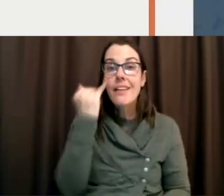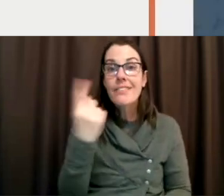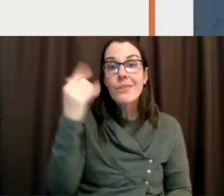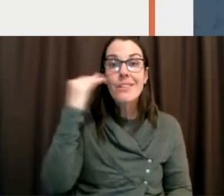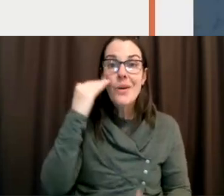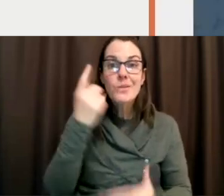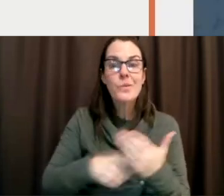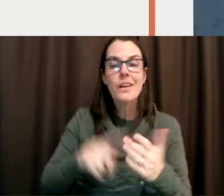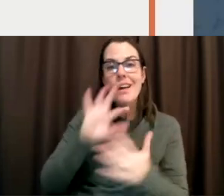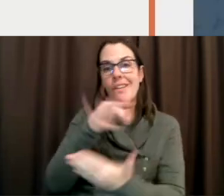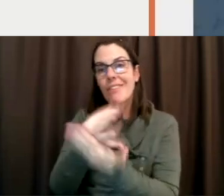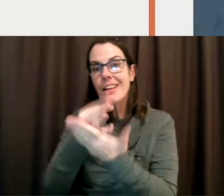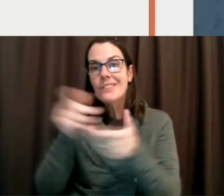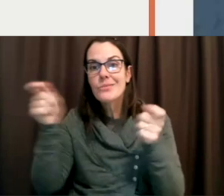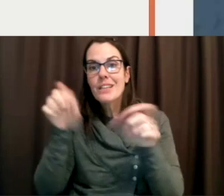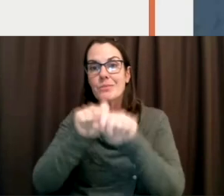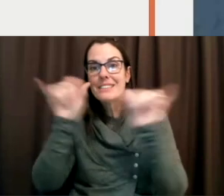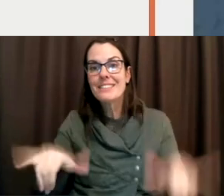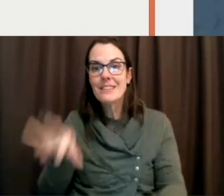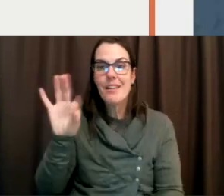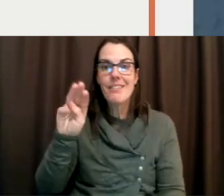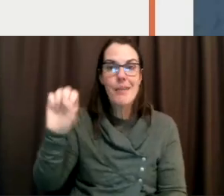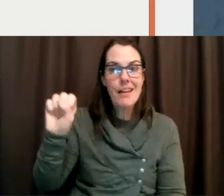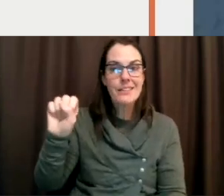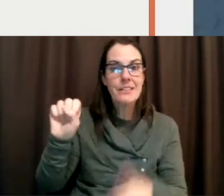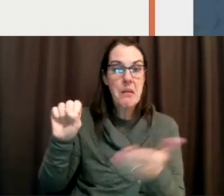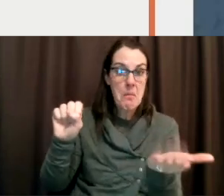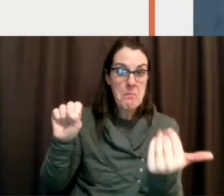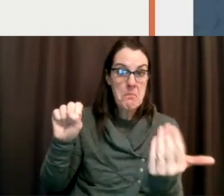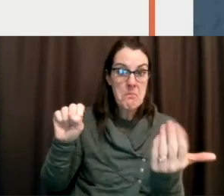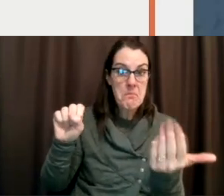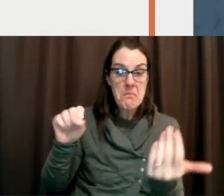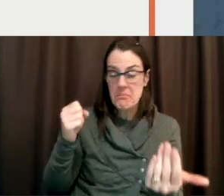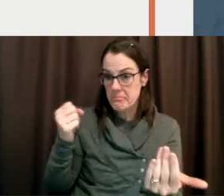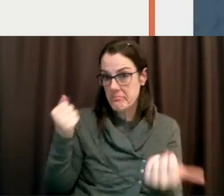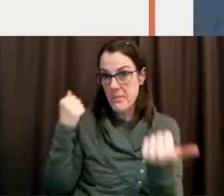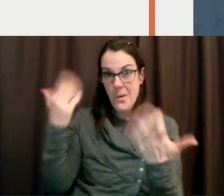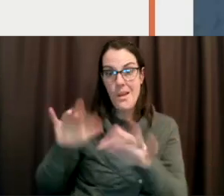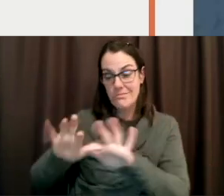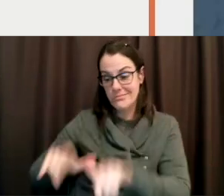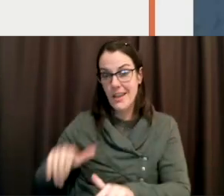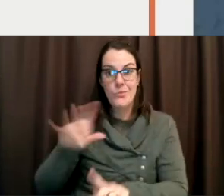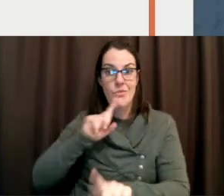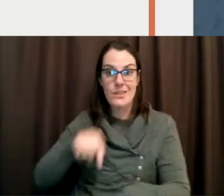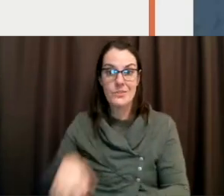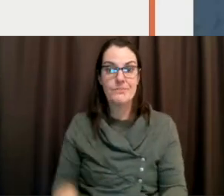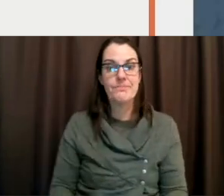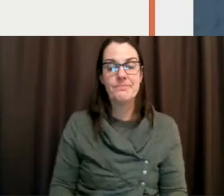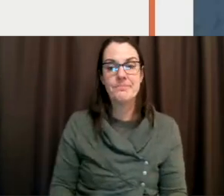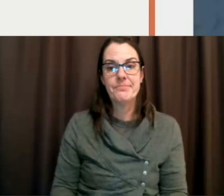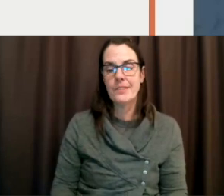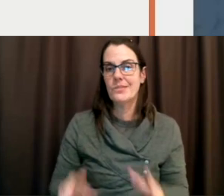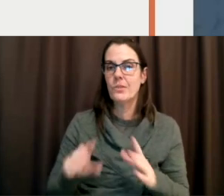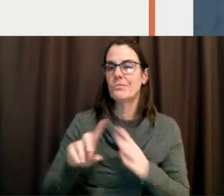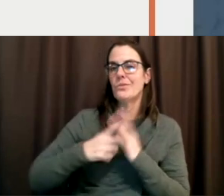system is, or maybe some examples of what it includes, feel free to drop that into the chat box. We're going to start off with a question